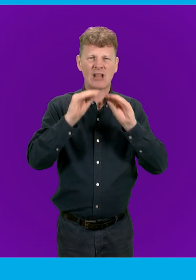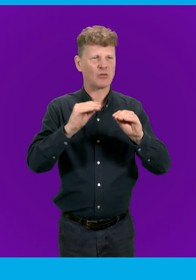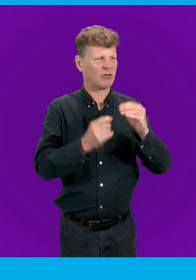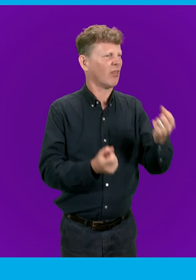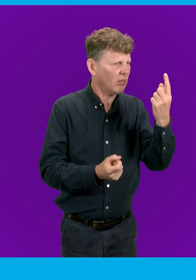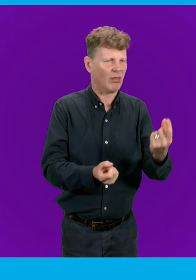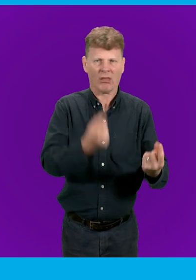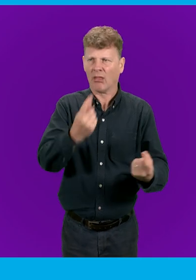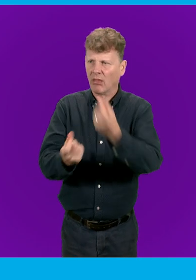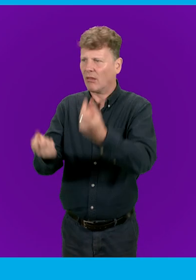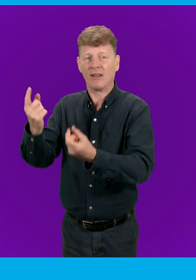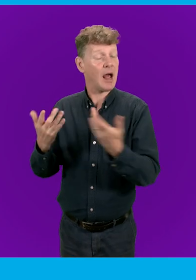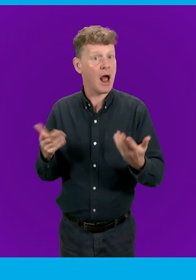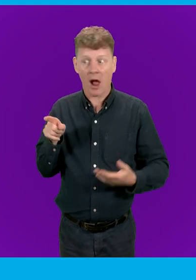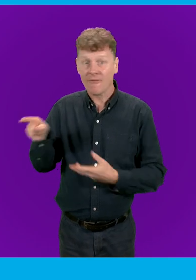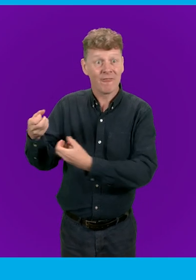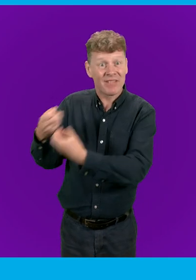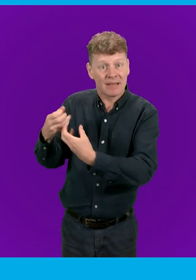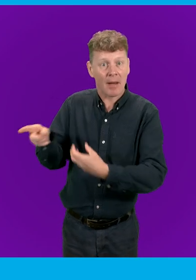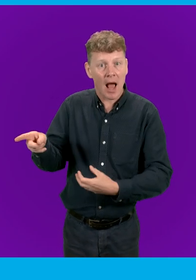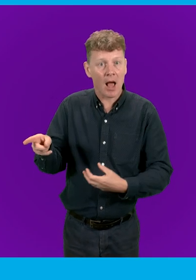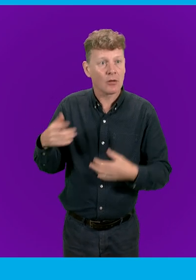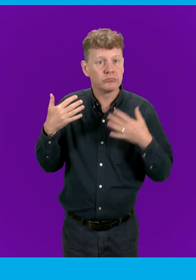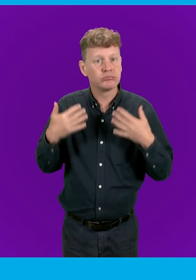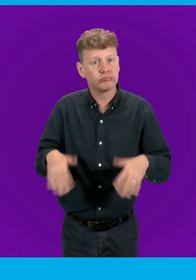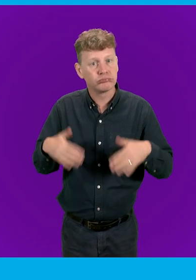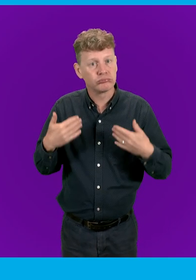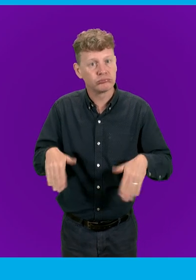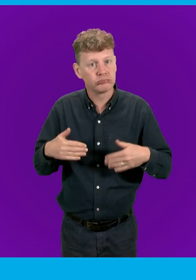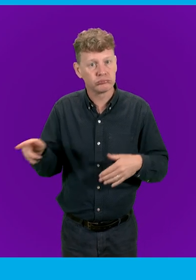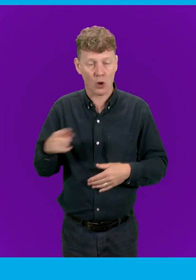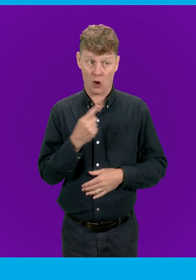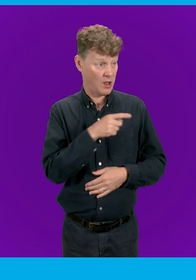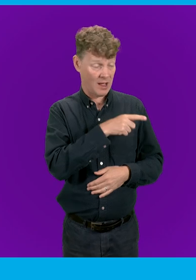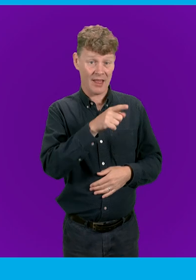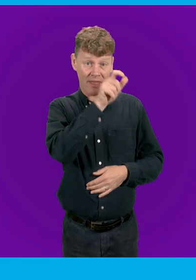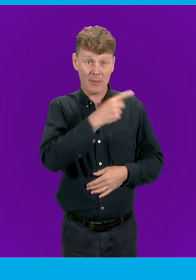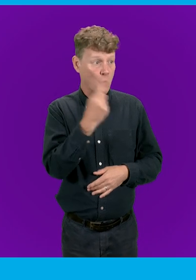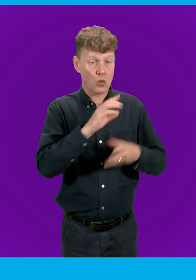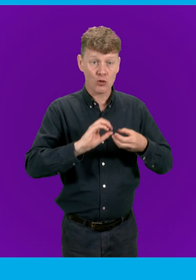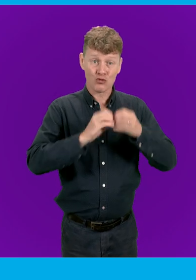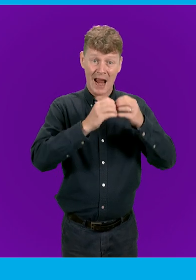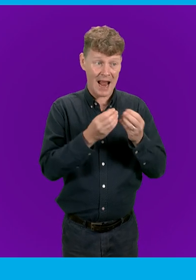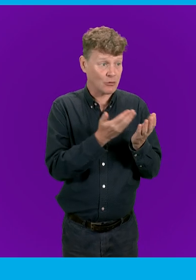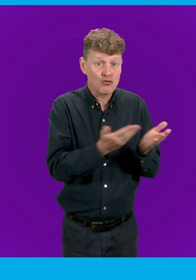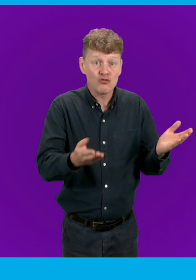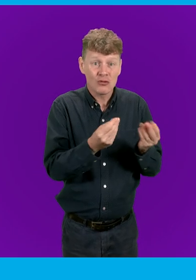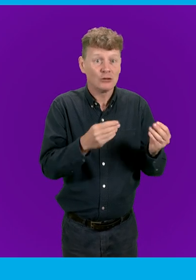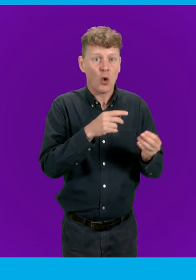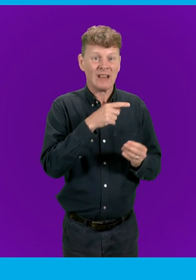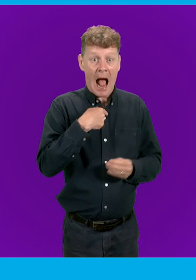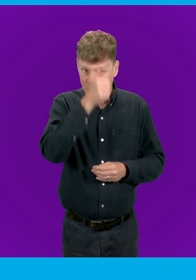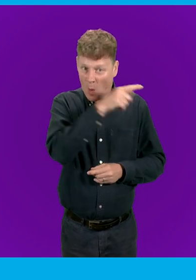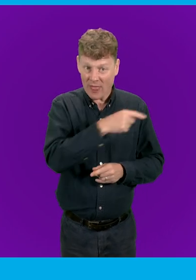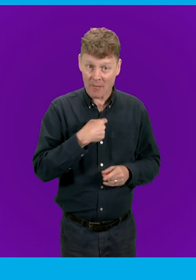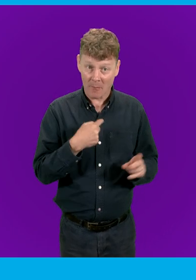disjointed. That is something that, you know, the creators of the resource need to know, and I do know them, so I'll feed it